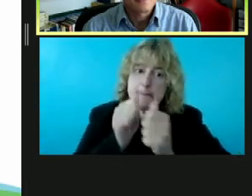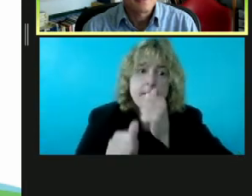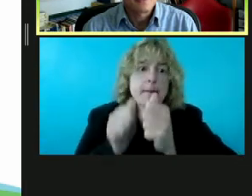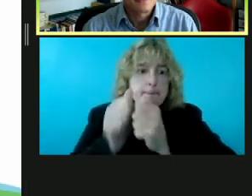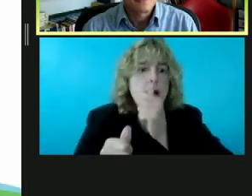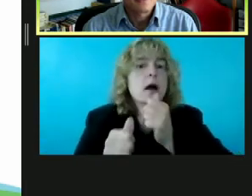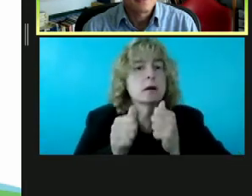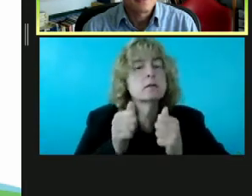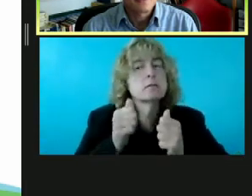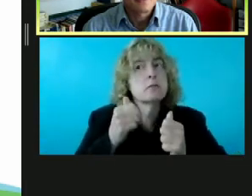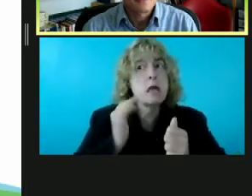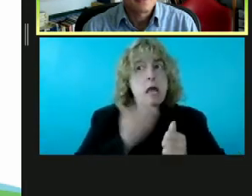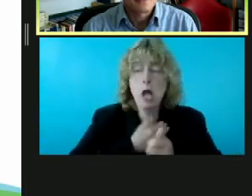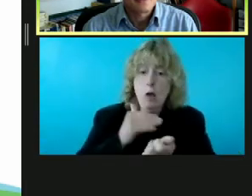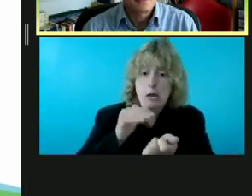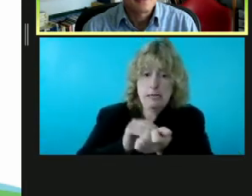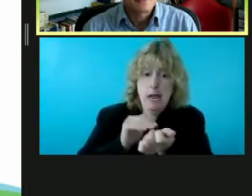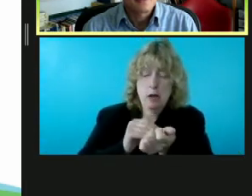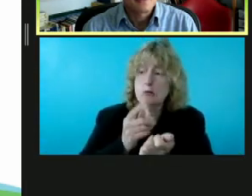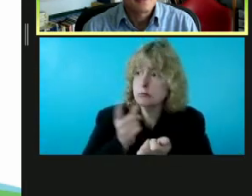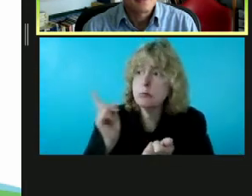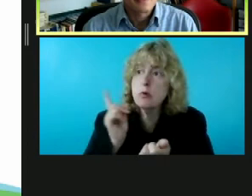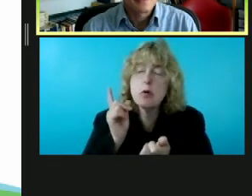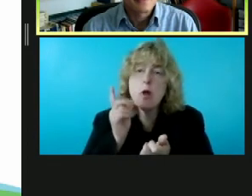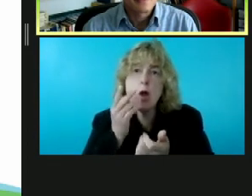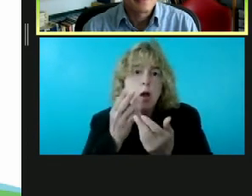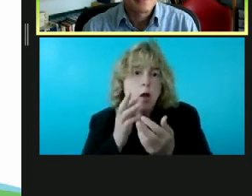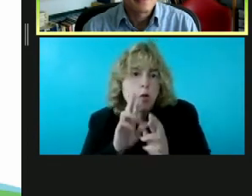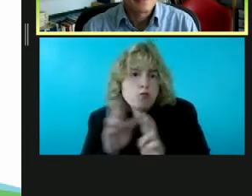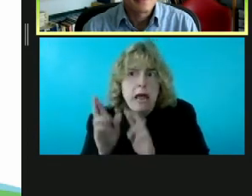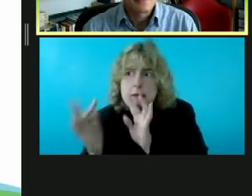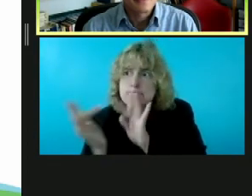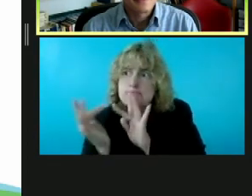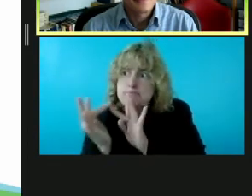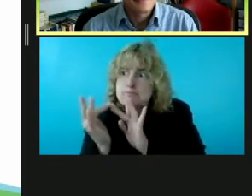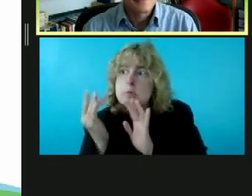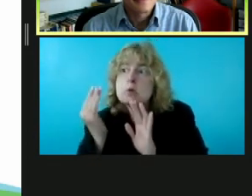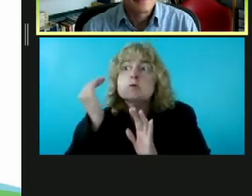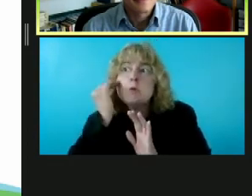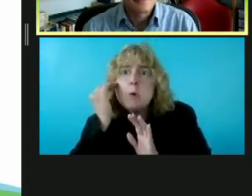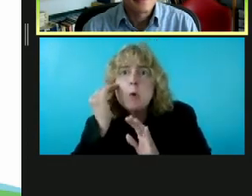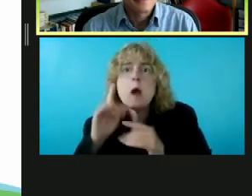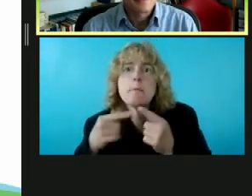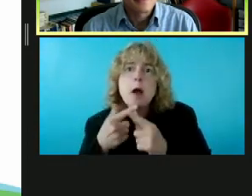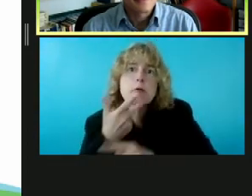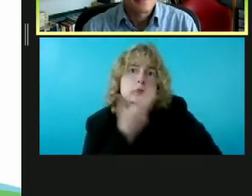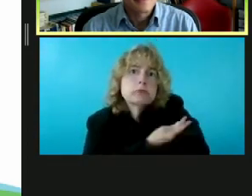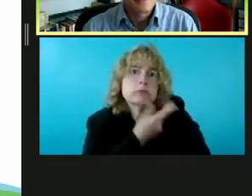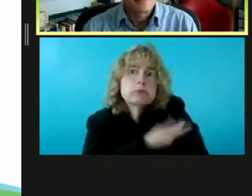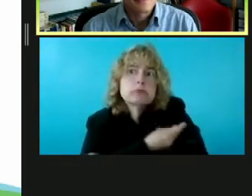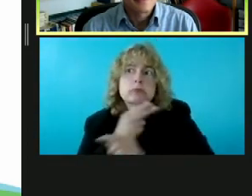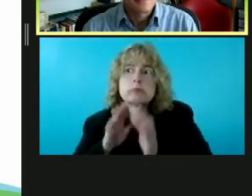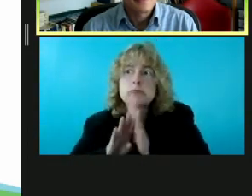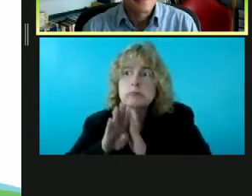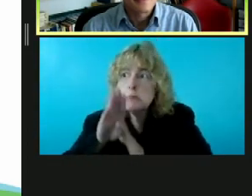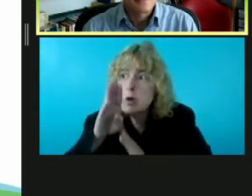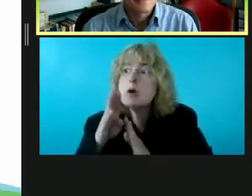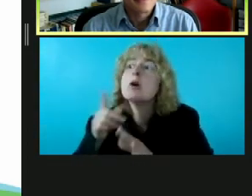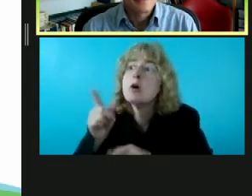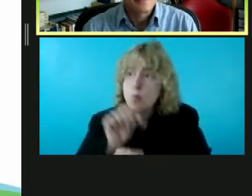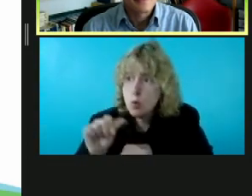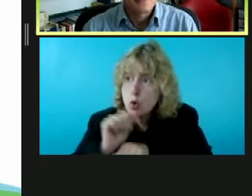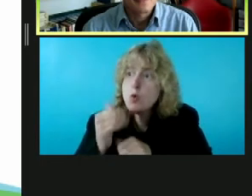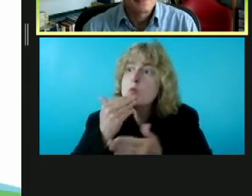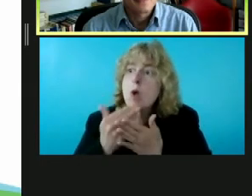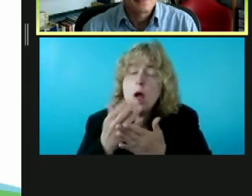that comes out about the vaccine. They think that the vaccines work well and are safe. Getting the vaccine can help protect